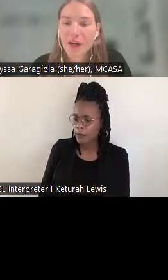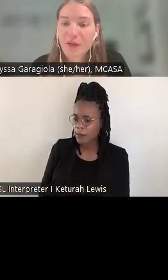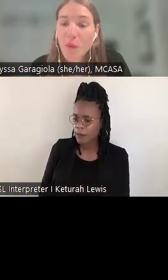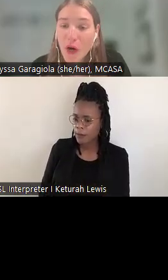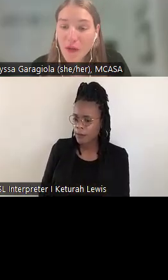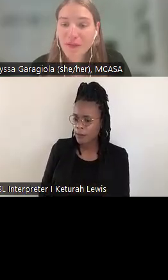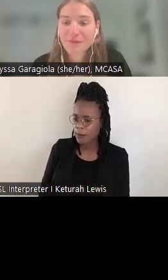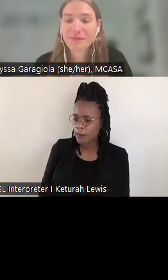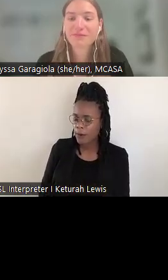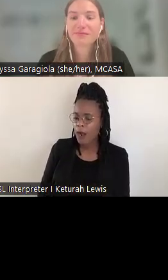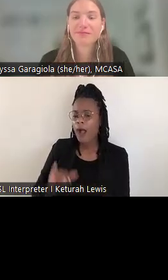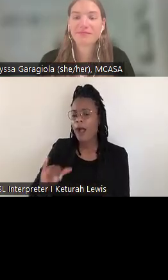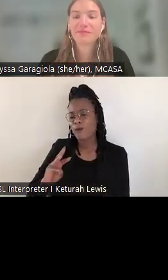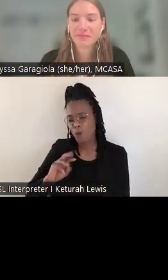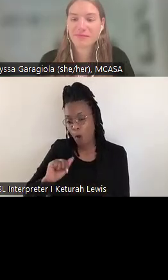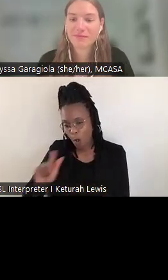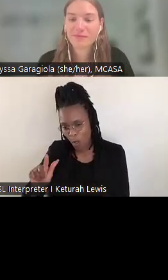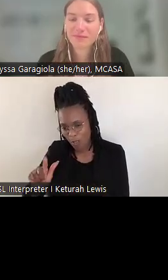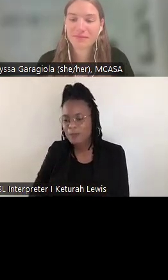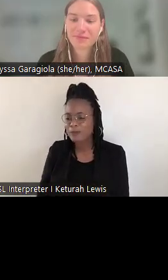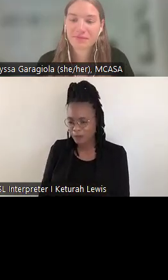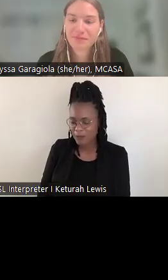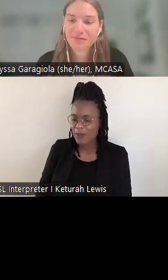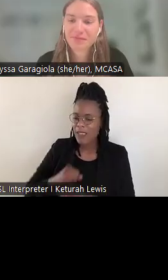Oh, sorry, the wall.